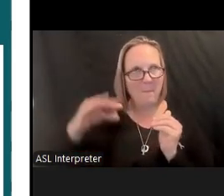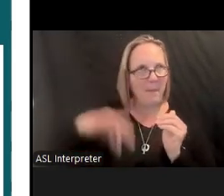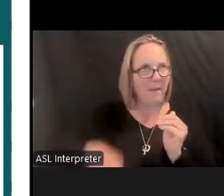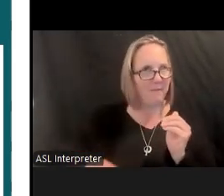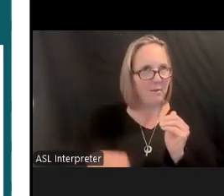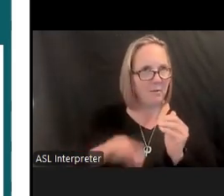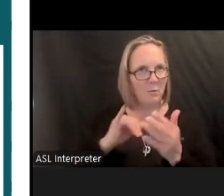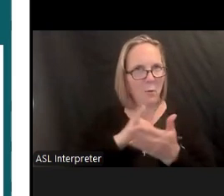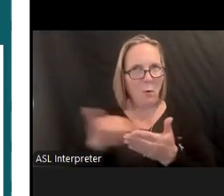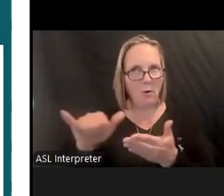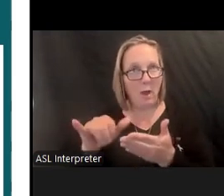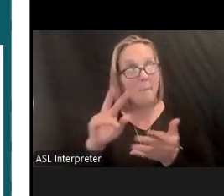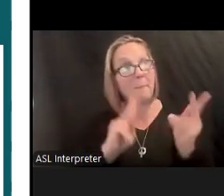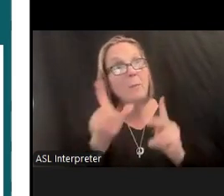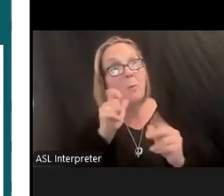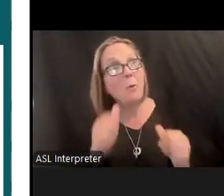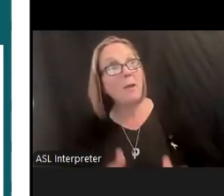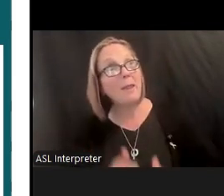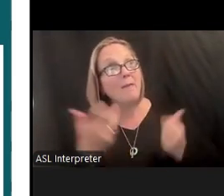these